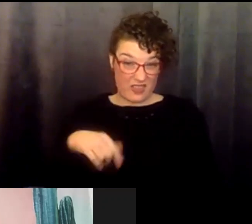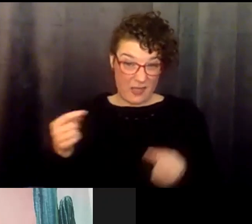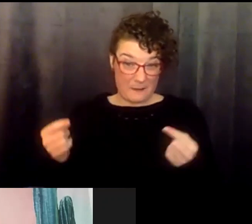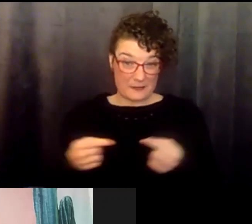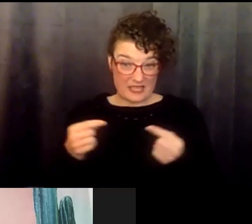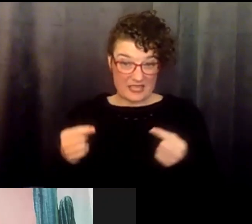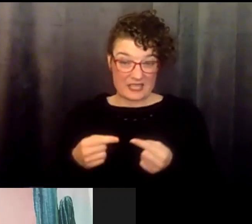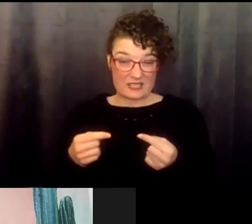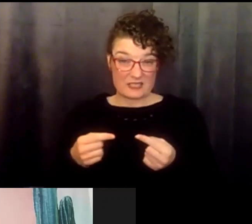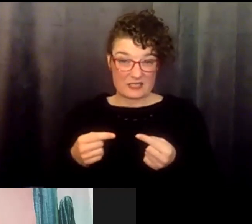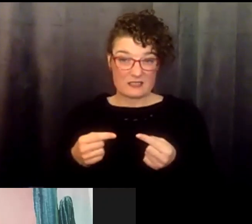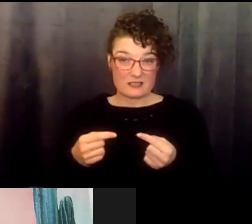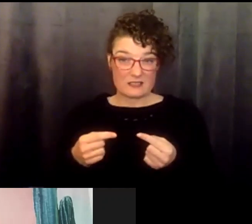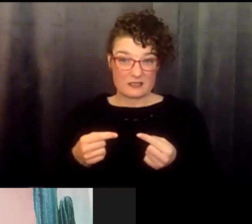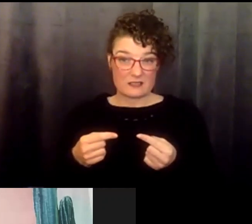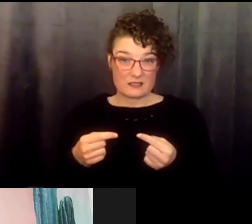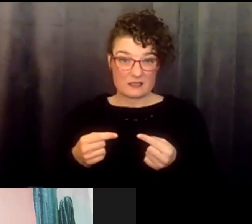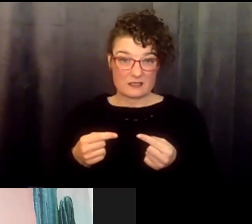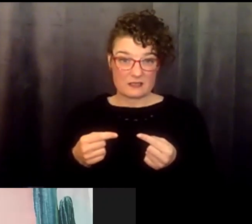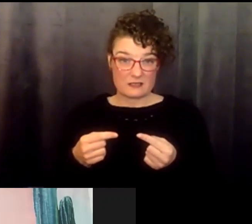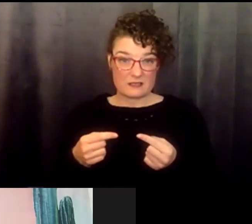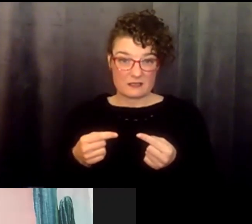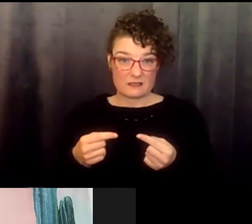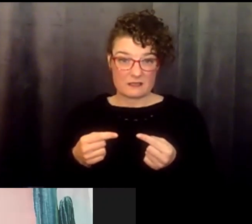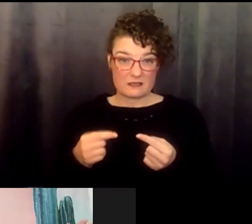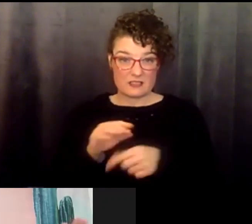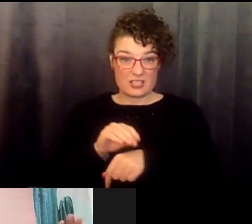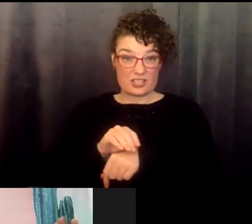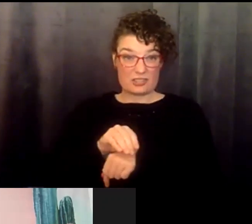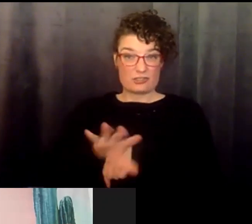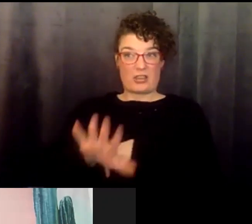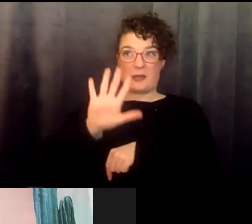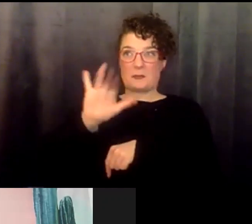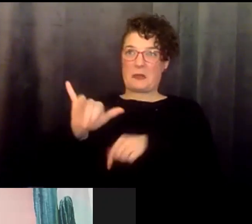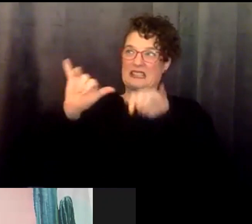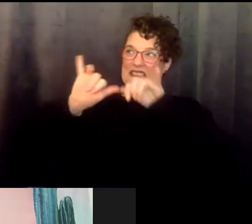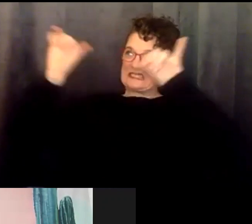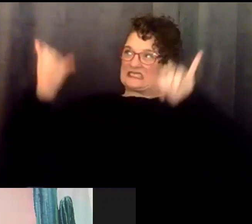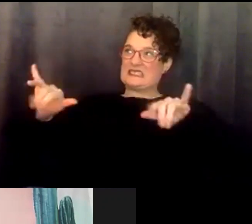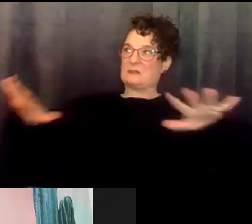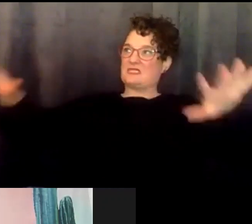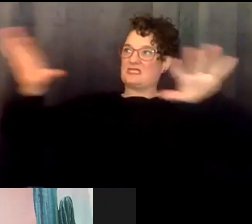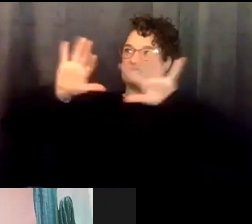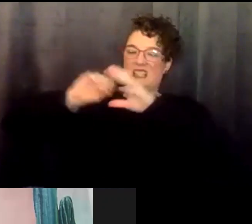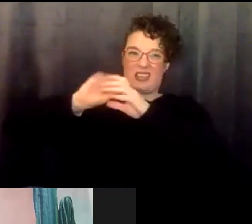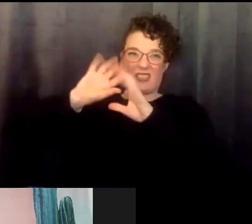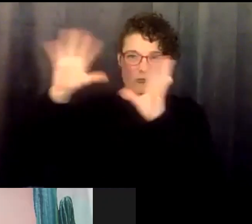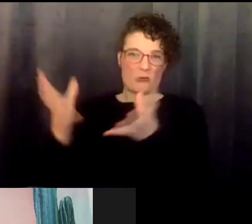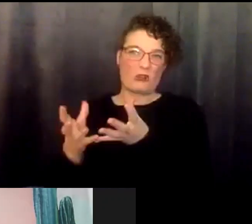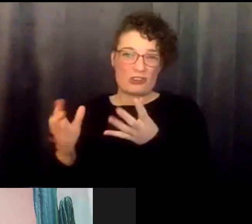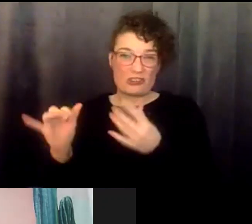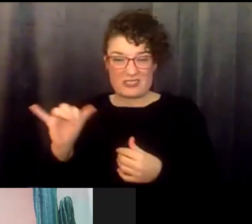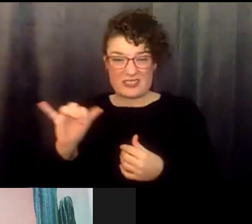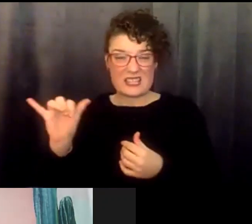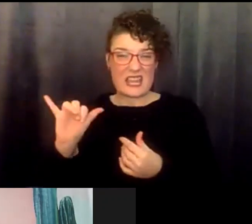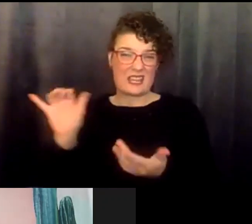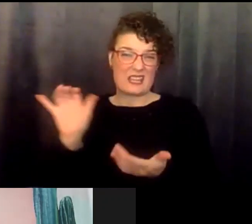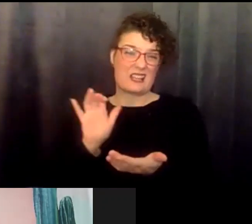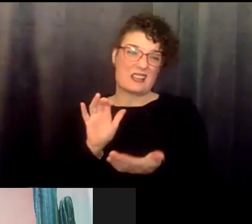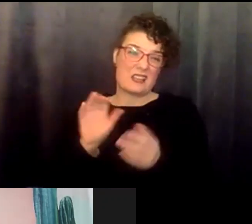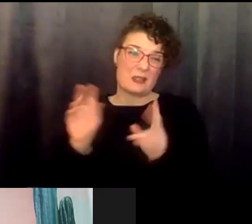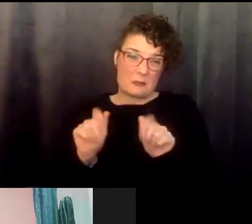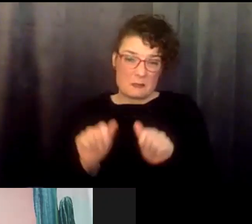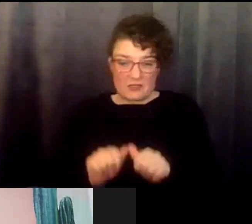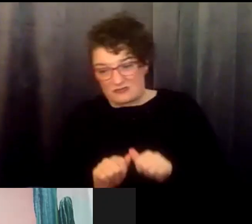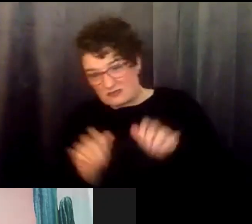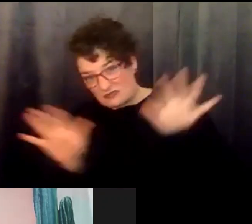that, you know, it's pain that's shaped by world systems, those huge things like diaspora,